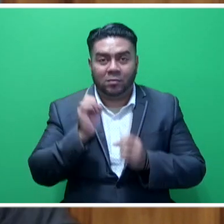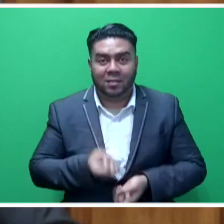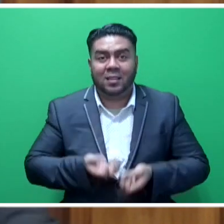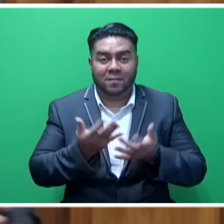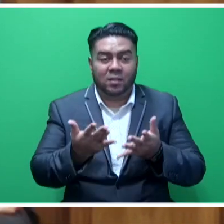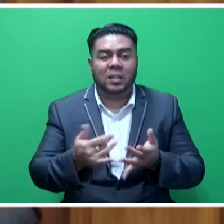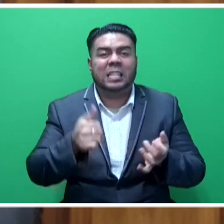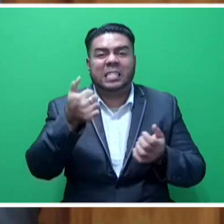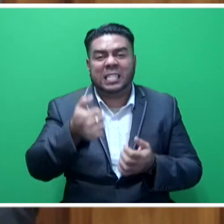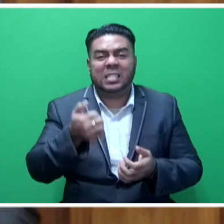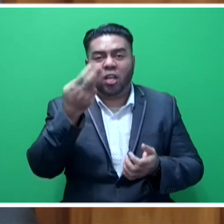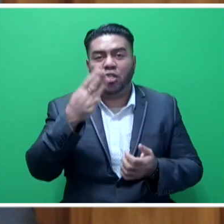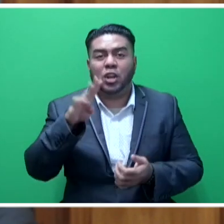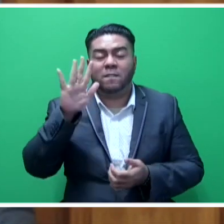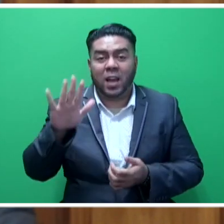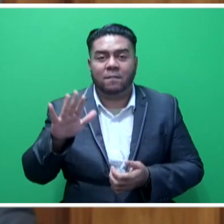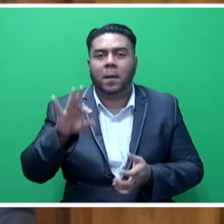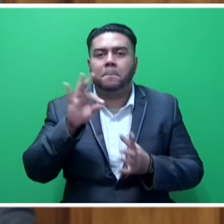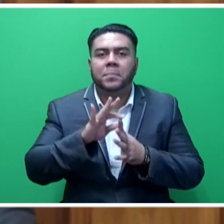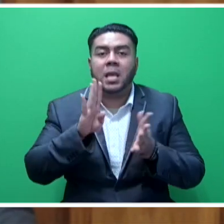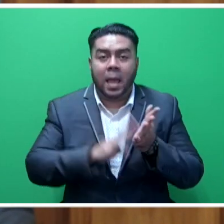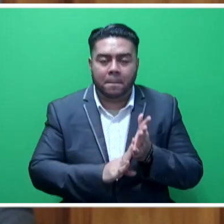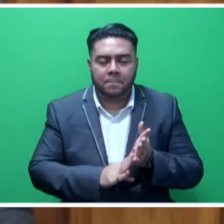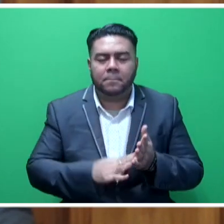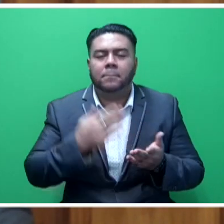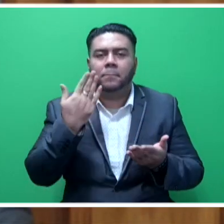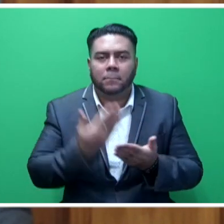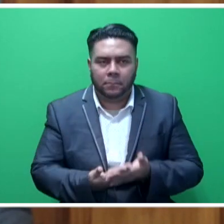at 6:35 p.m. on the